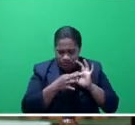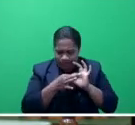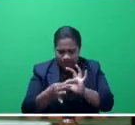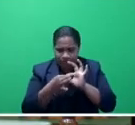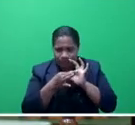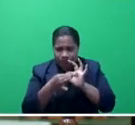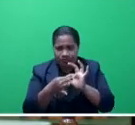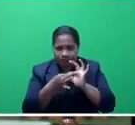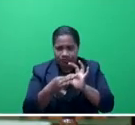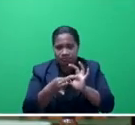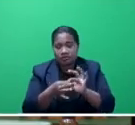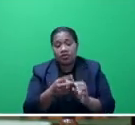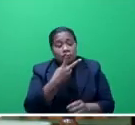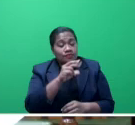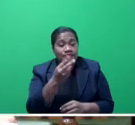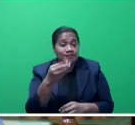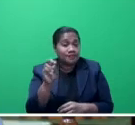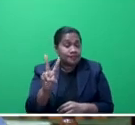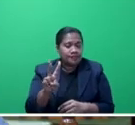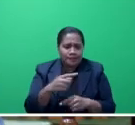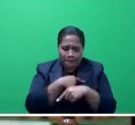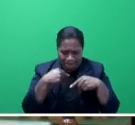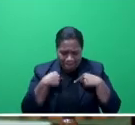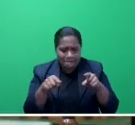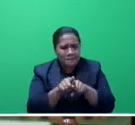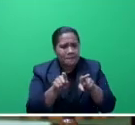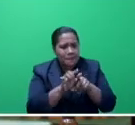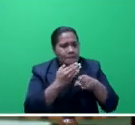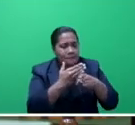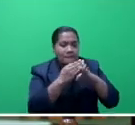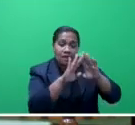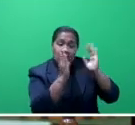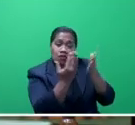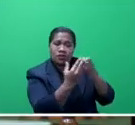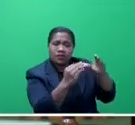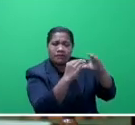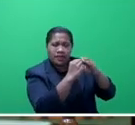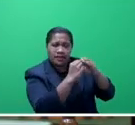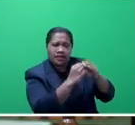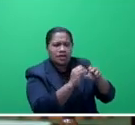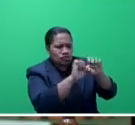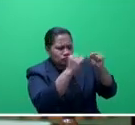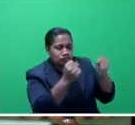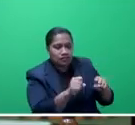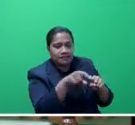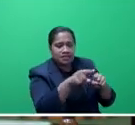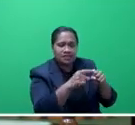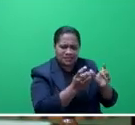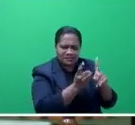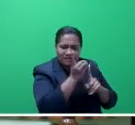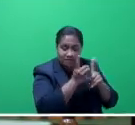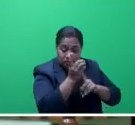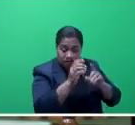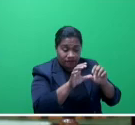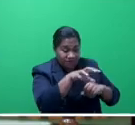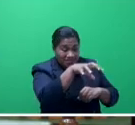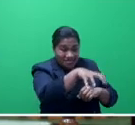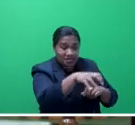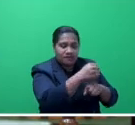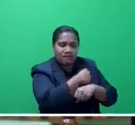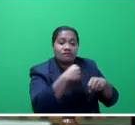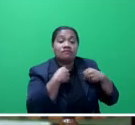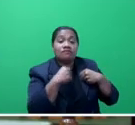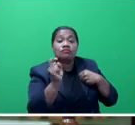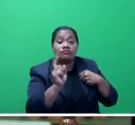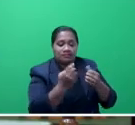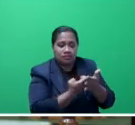2022. We are also engaged with the World Bank and a range of other actors in shaping the development of this strategic sector of our economy.